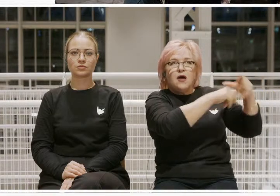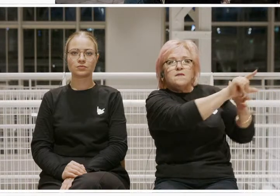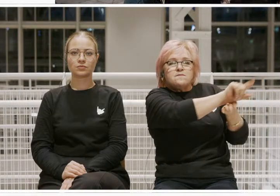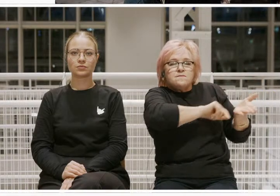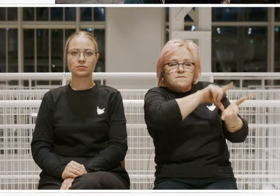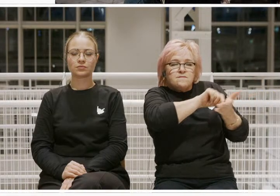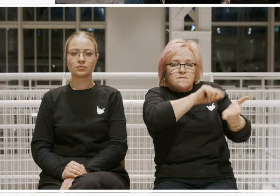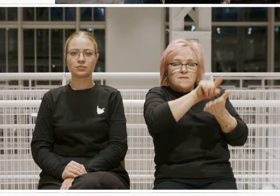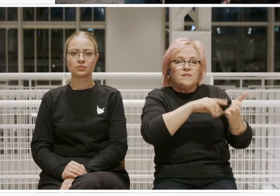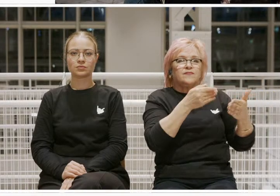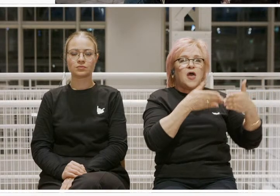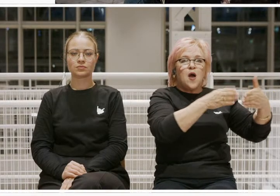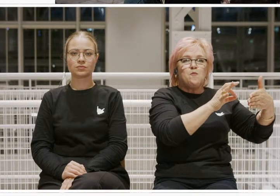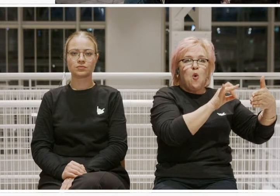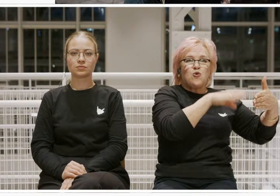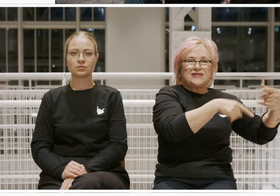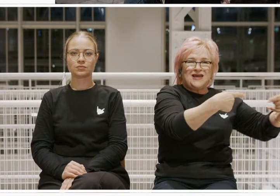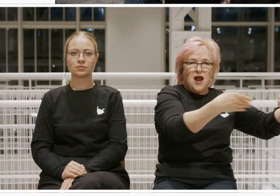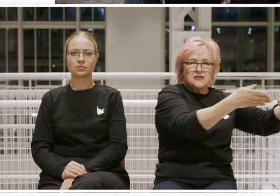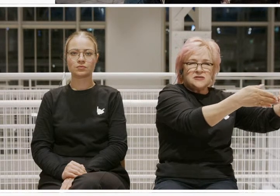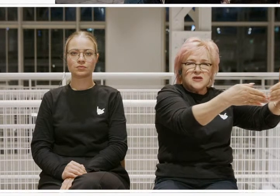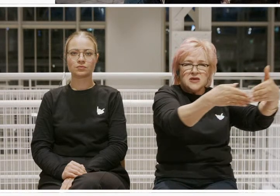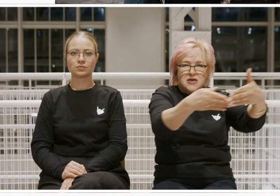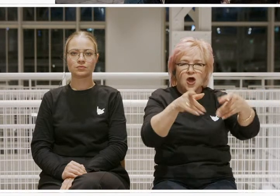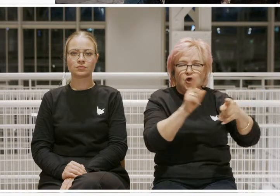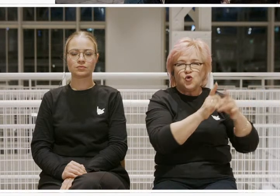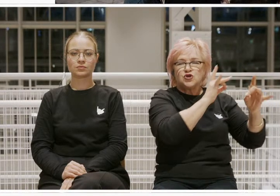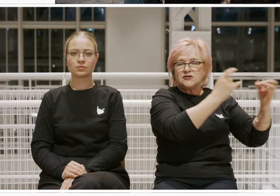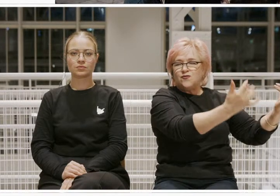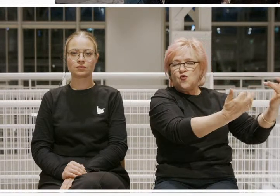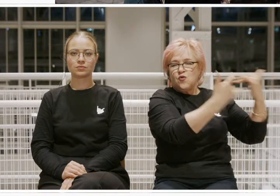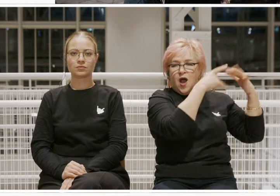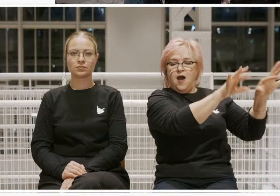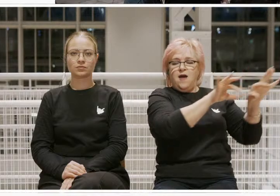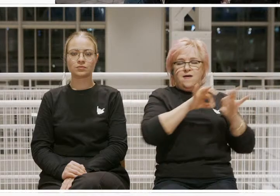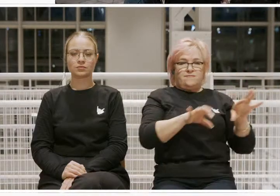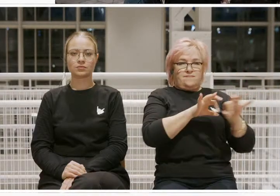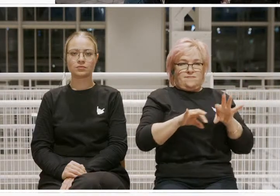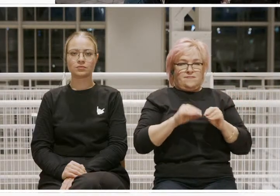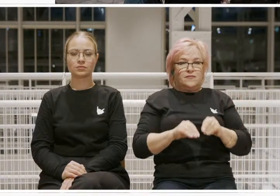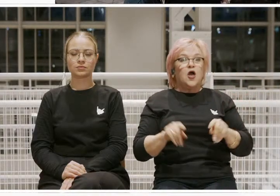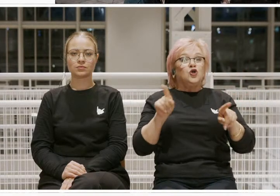installation also in another historical hammam, where he also conducted